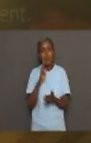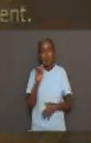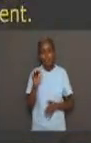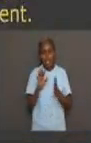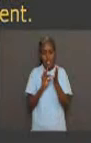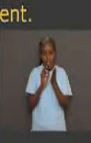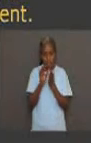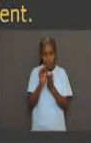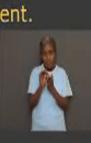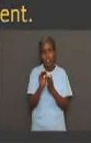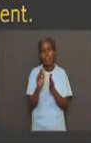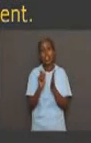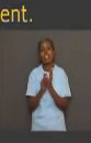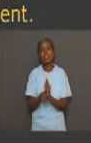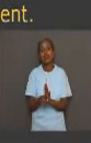counterexample.